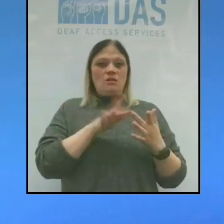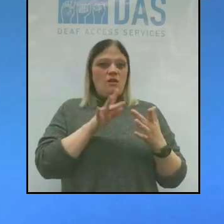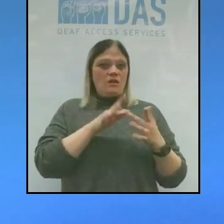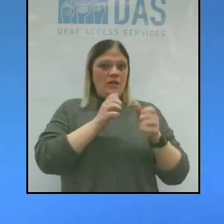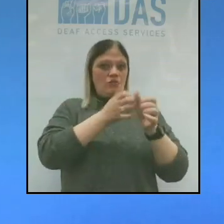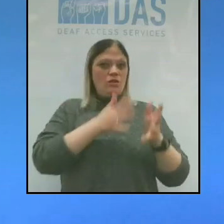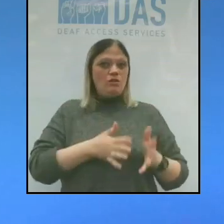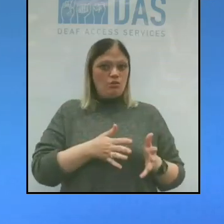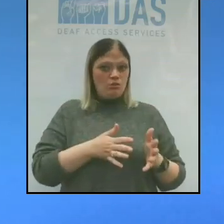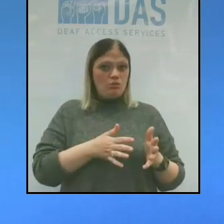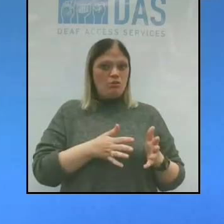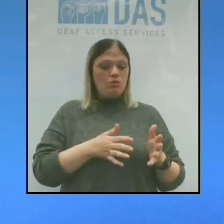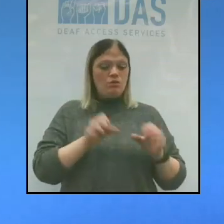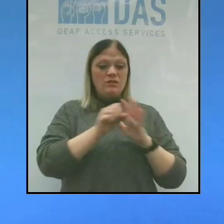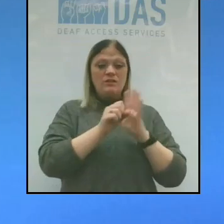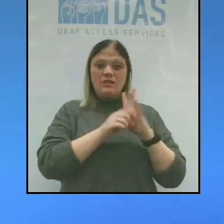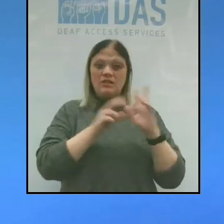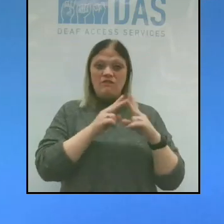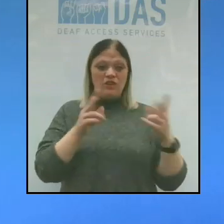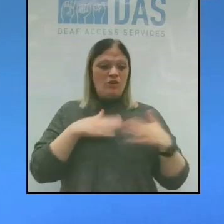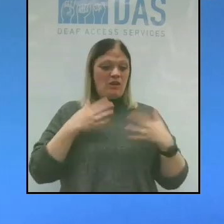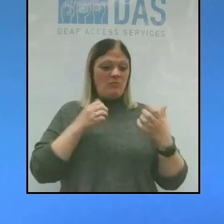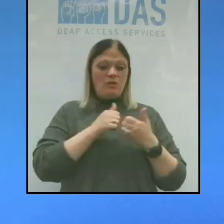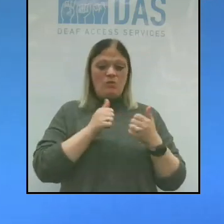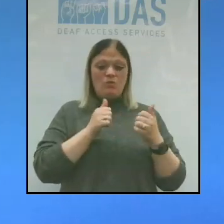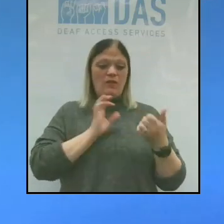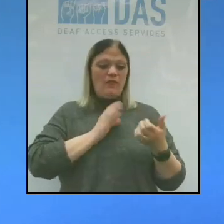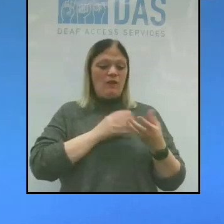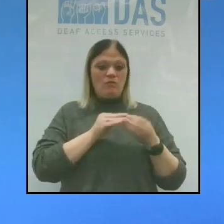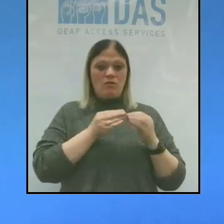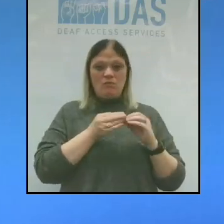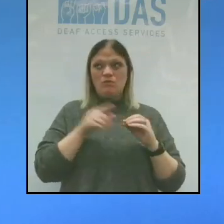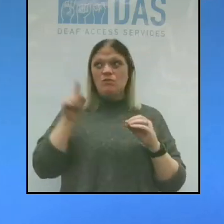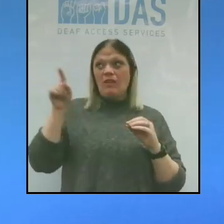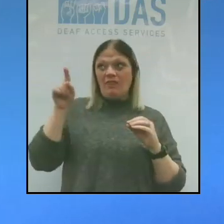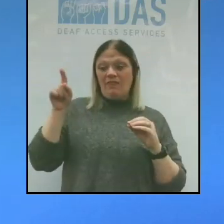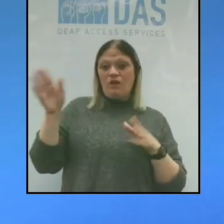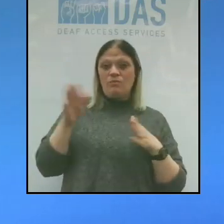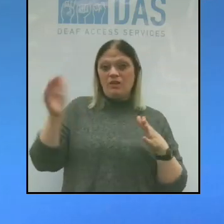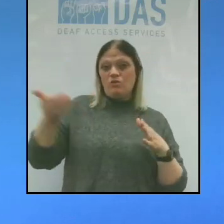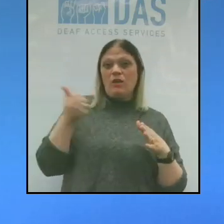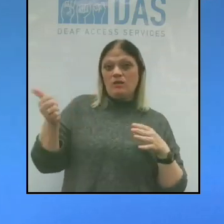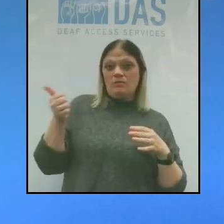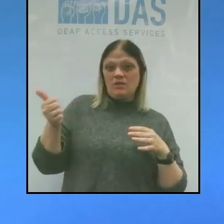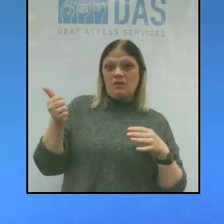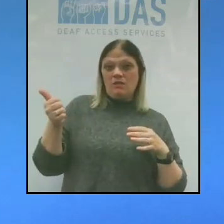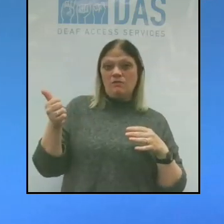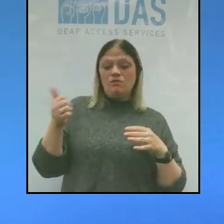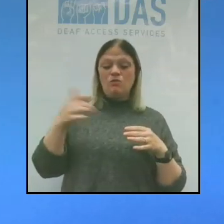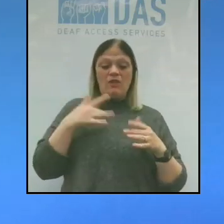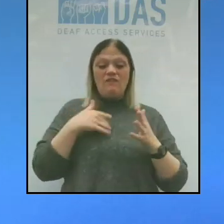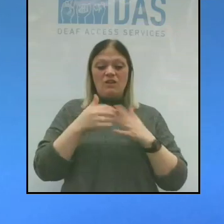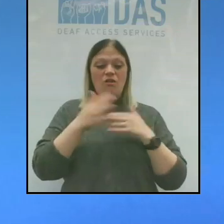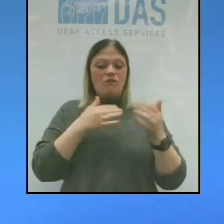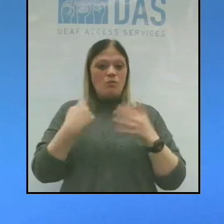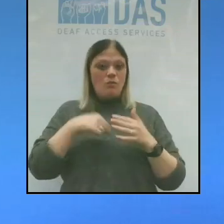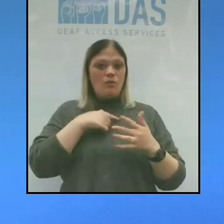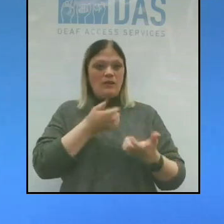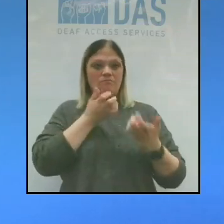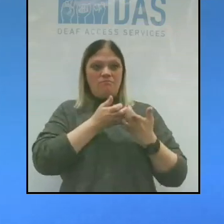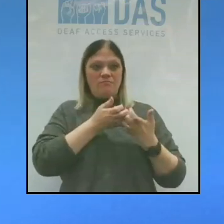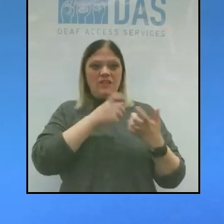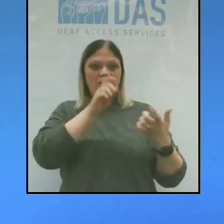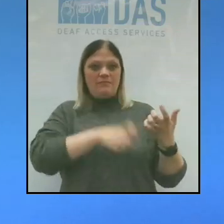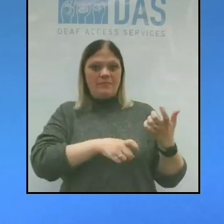tracings. The state is very happy with our numbers, and they're planning on also doing their own hiring, so they feel comfortable that we'll be able to meet the contact tracing needs.